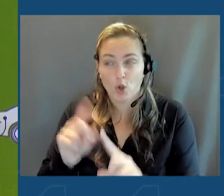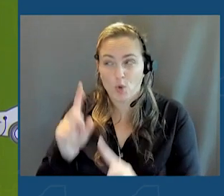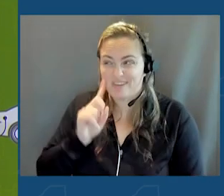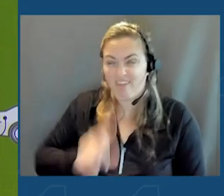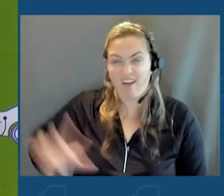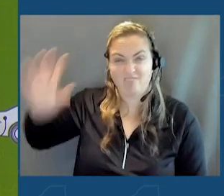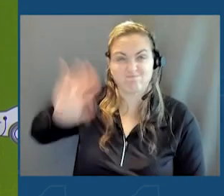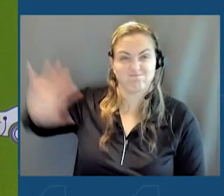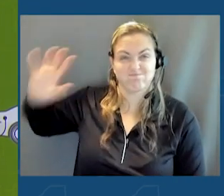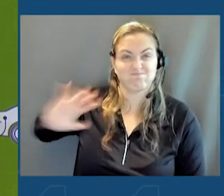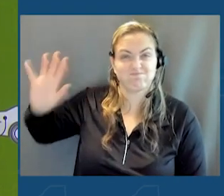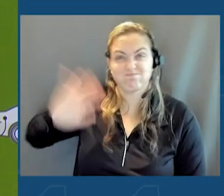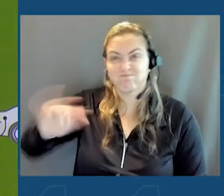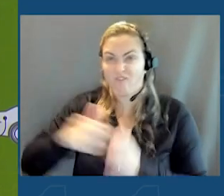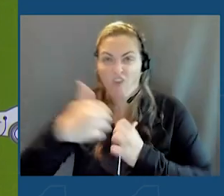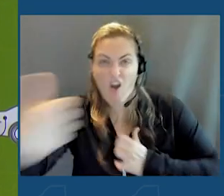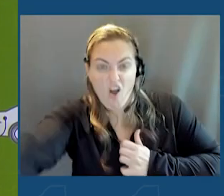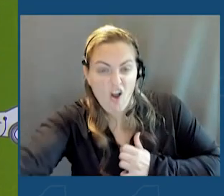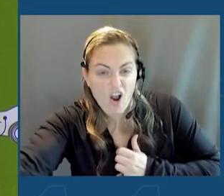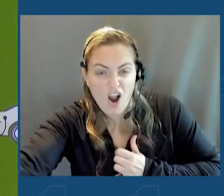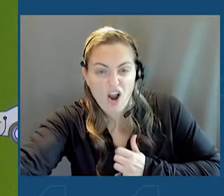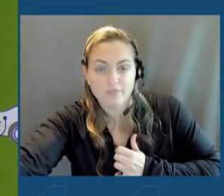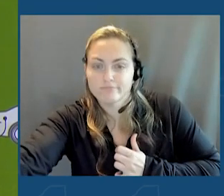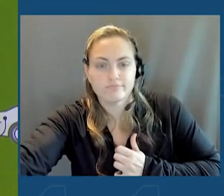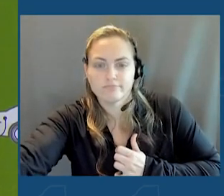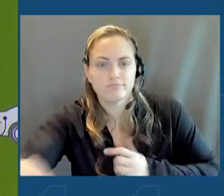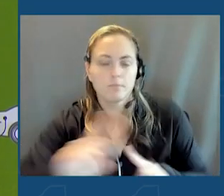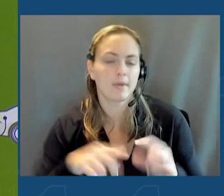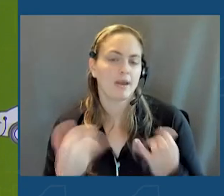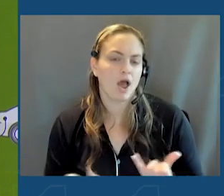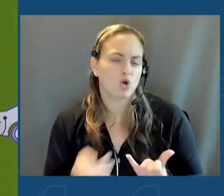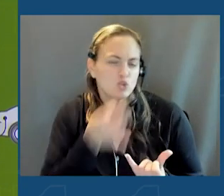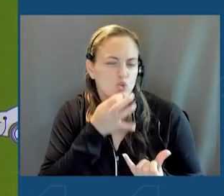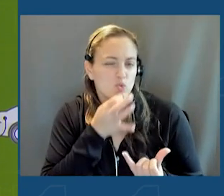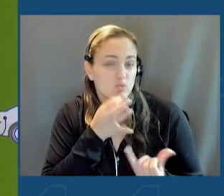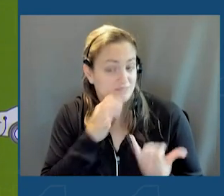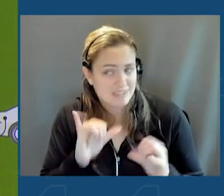right around the corner. I will still be alive. It's not that far off.